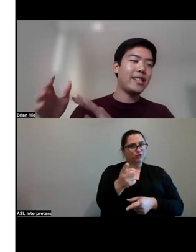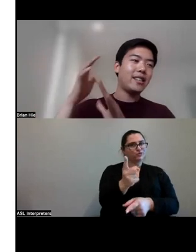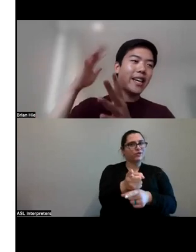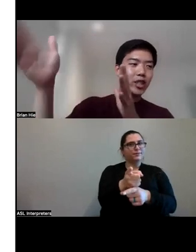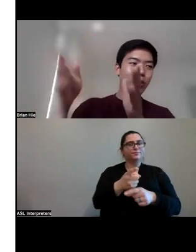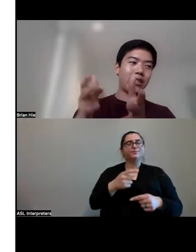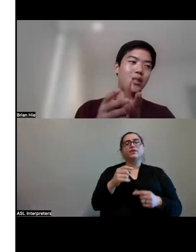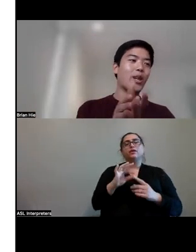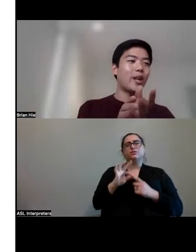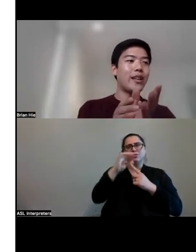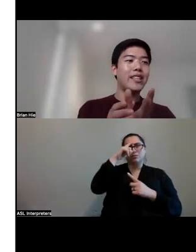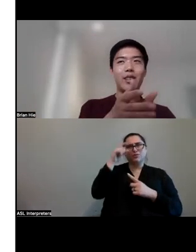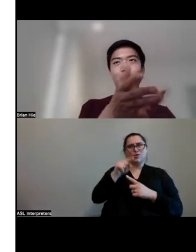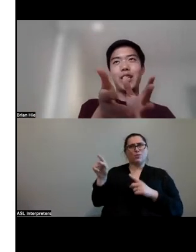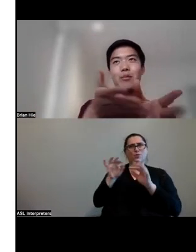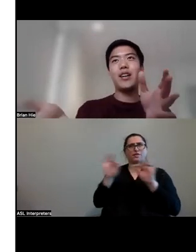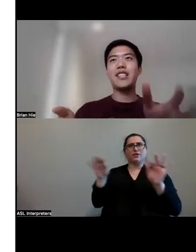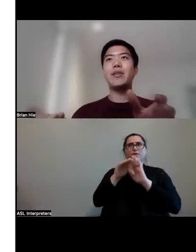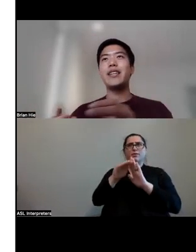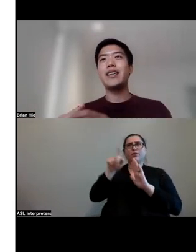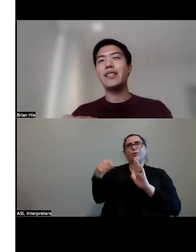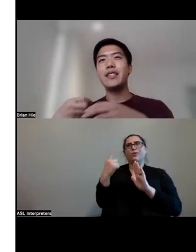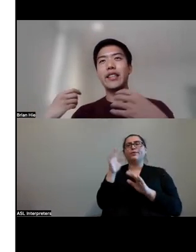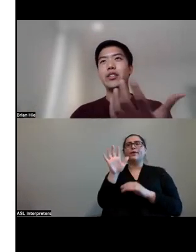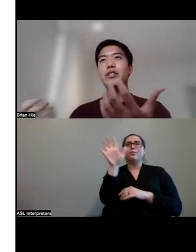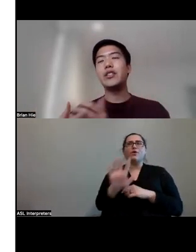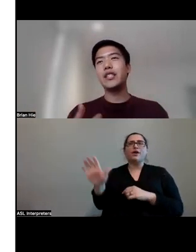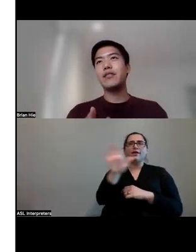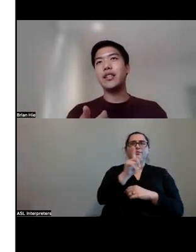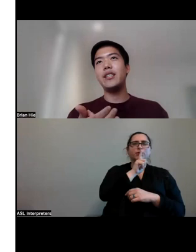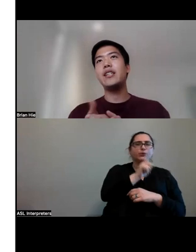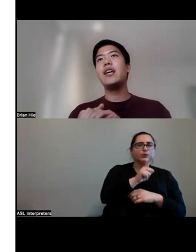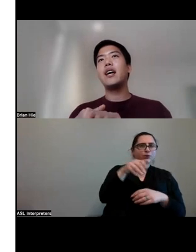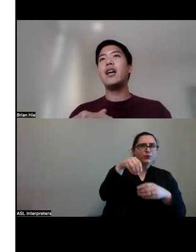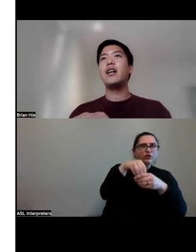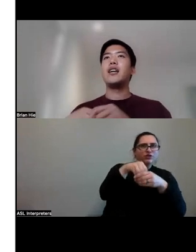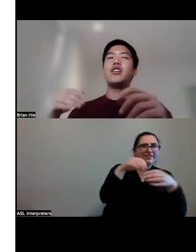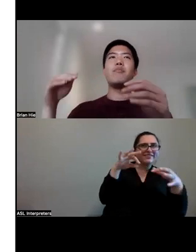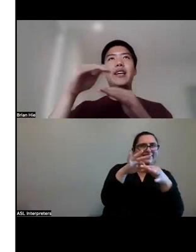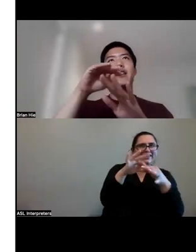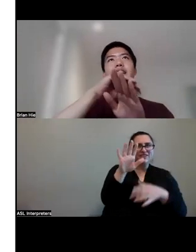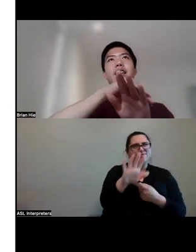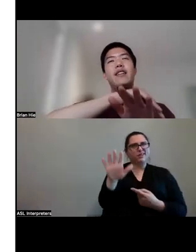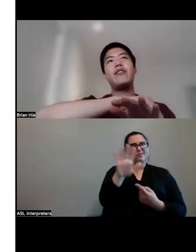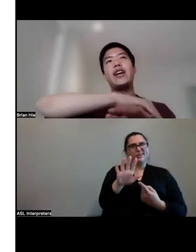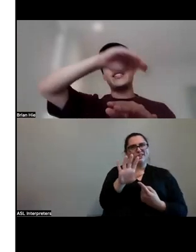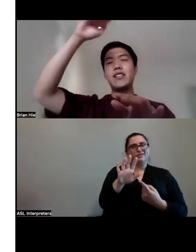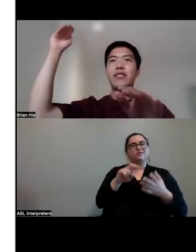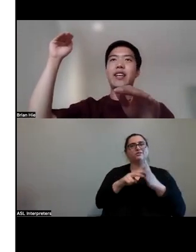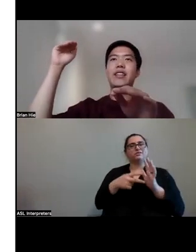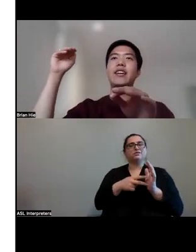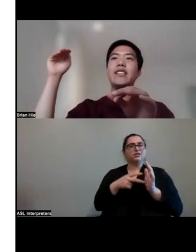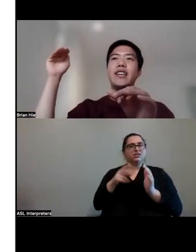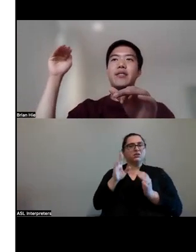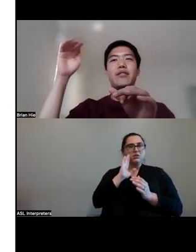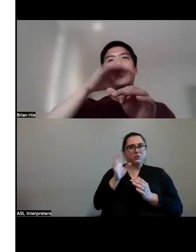especially since the language models are definitely only approximating like true intrinsic fitness. You might find yourself